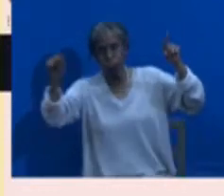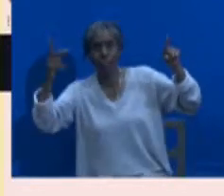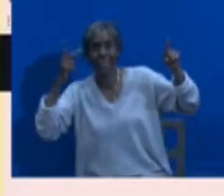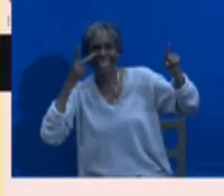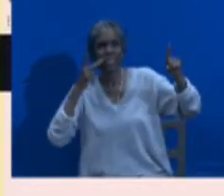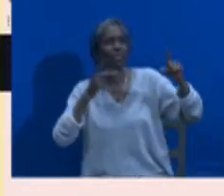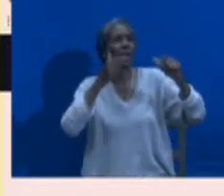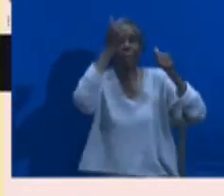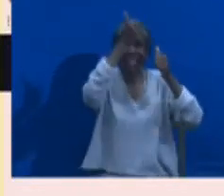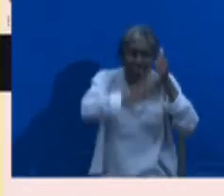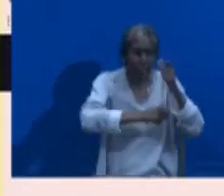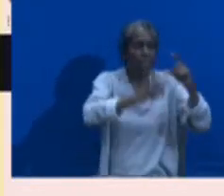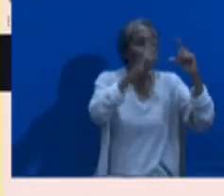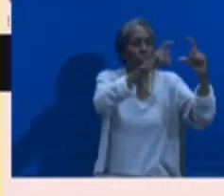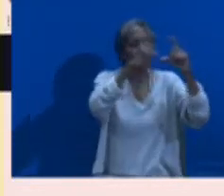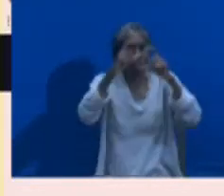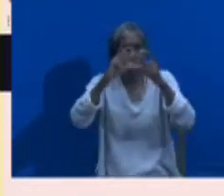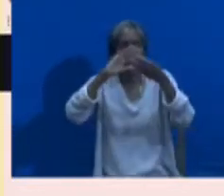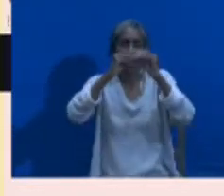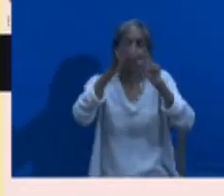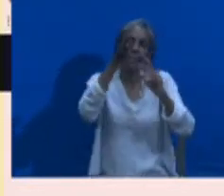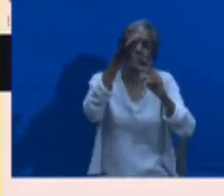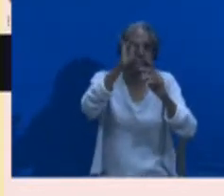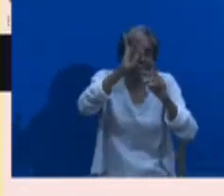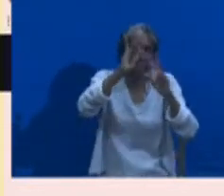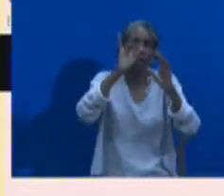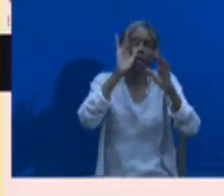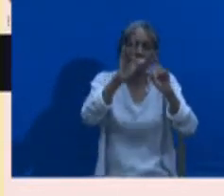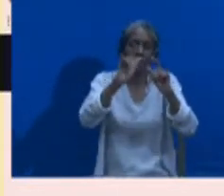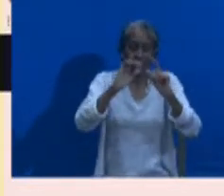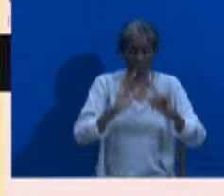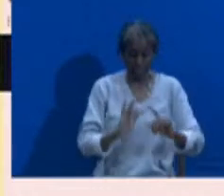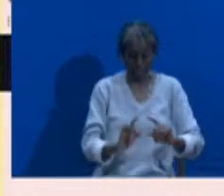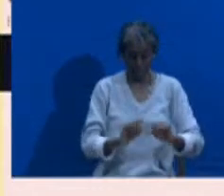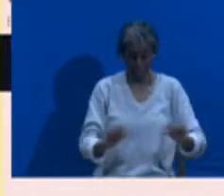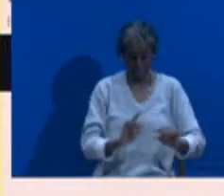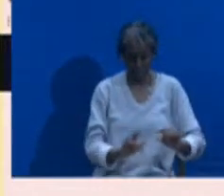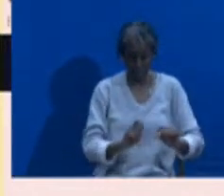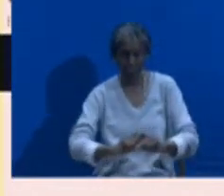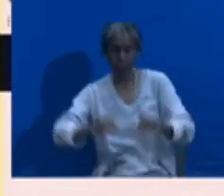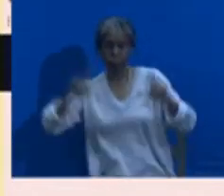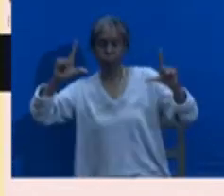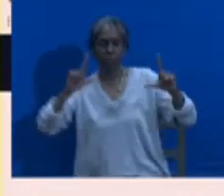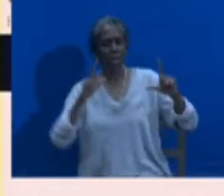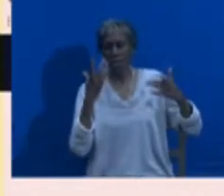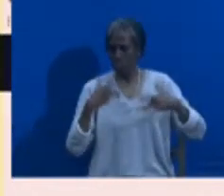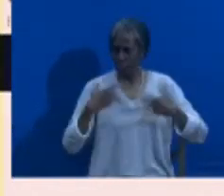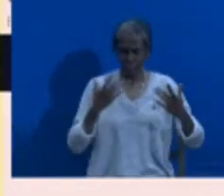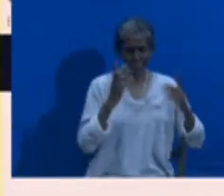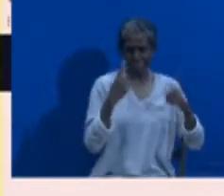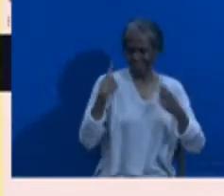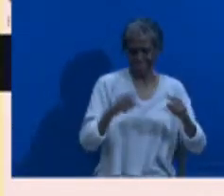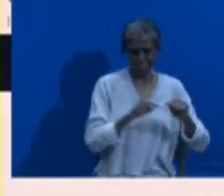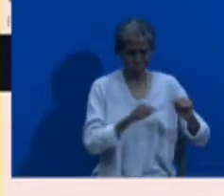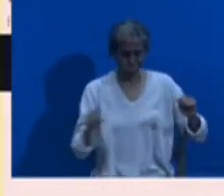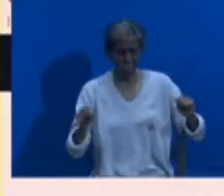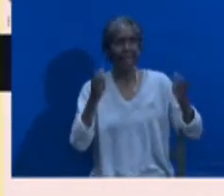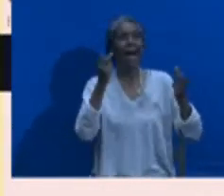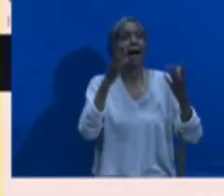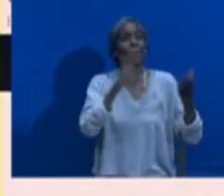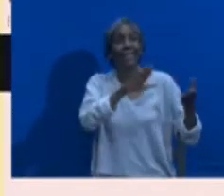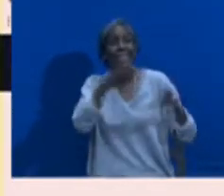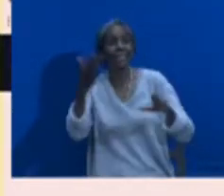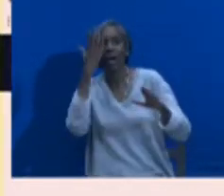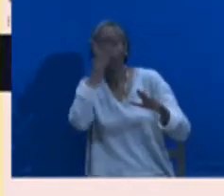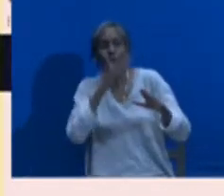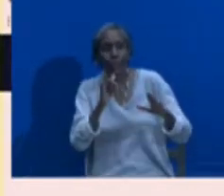these other sites within the system. So this gives you an idea of our death trends,